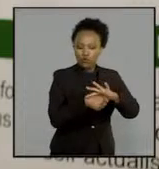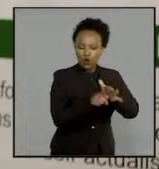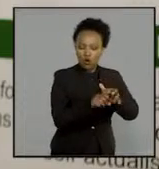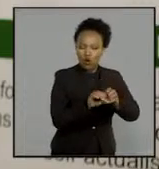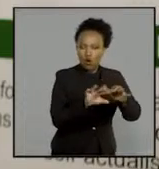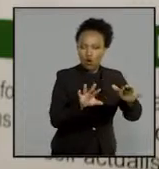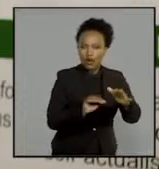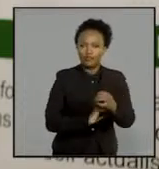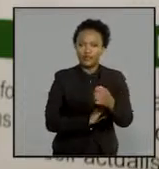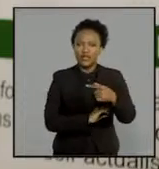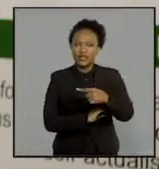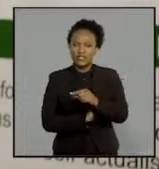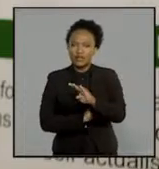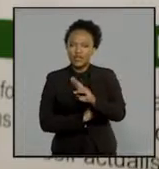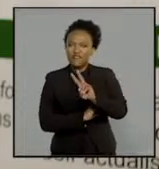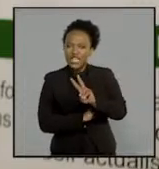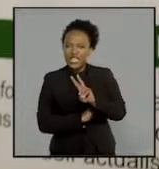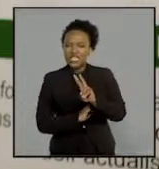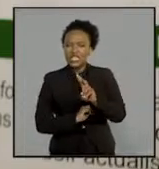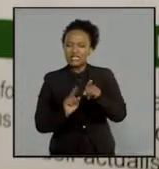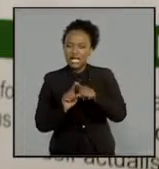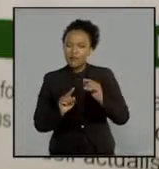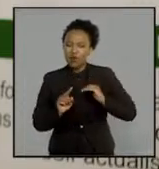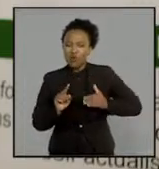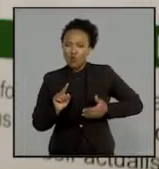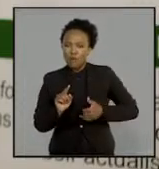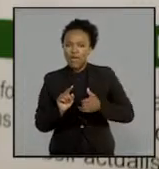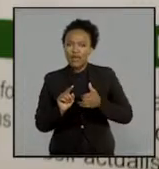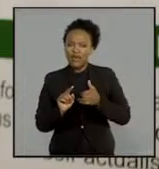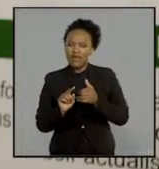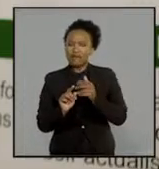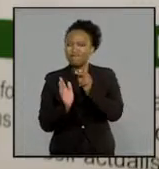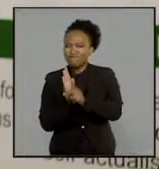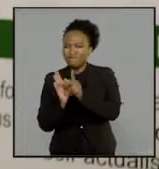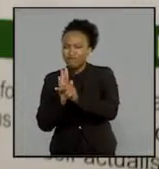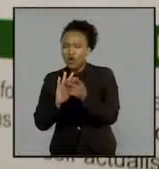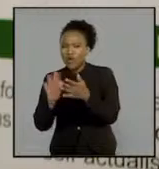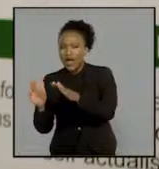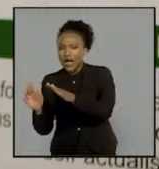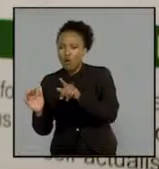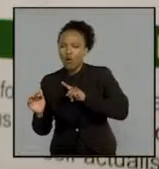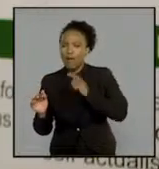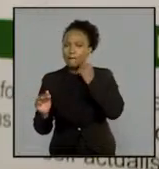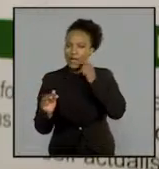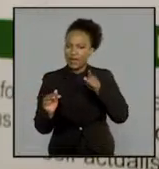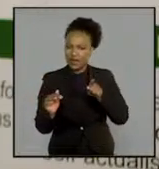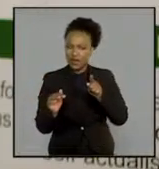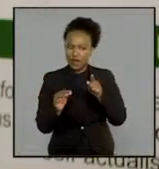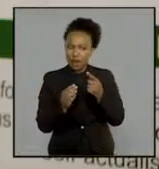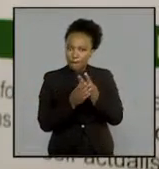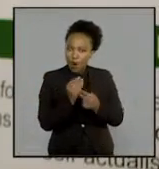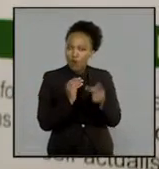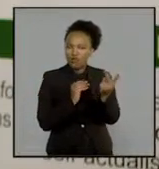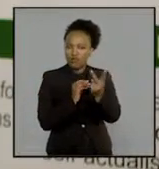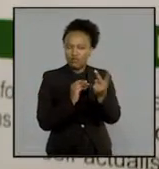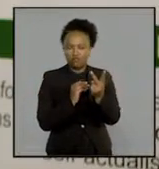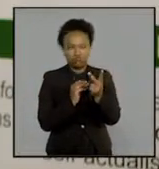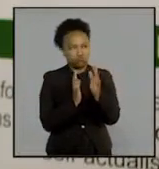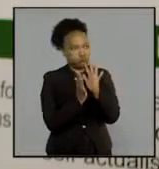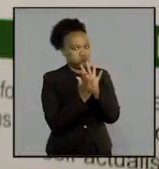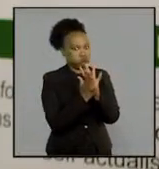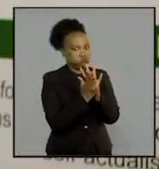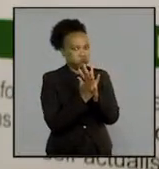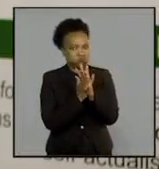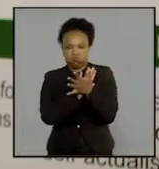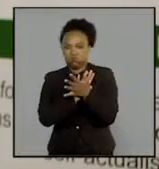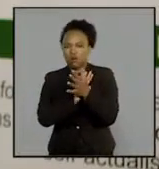pandemics, COVID-19, of gender-based violence and femicide remains major concerns